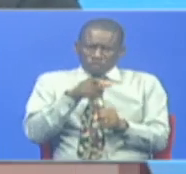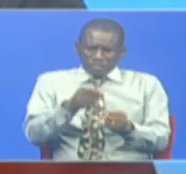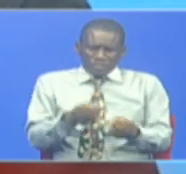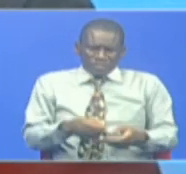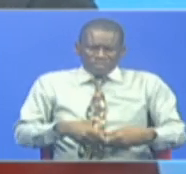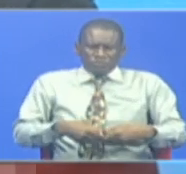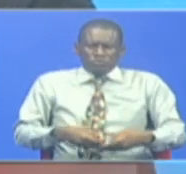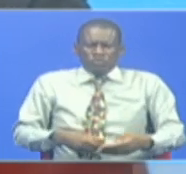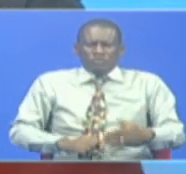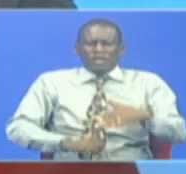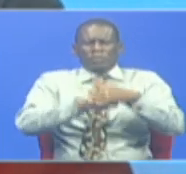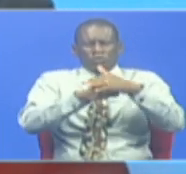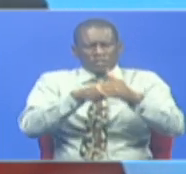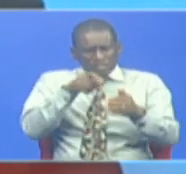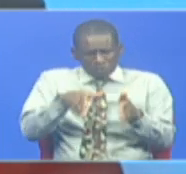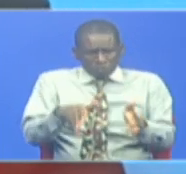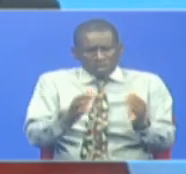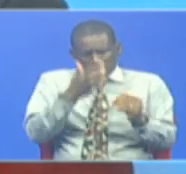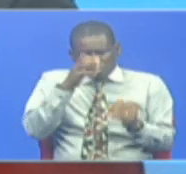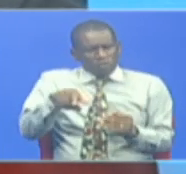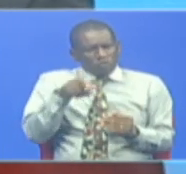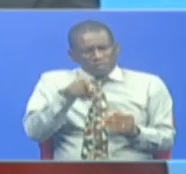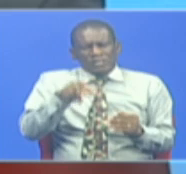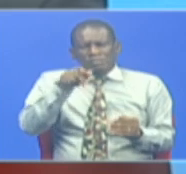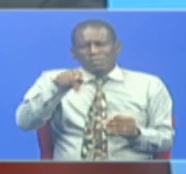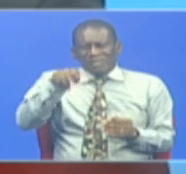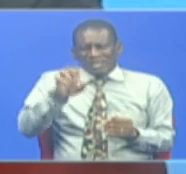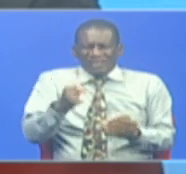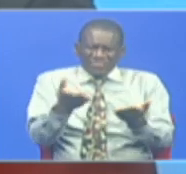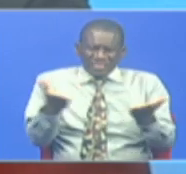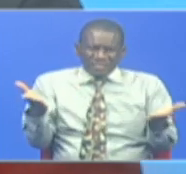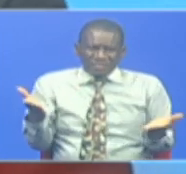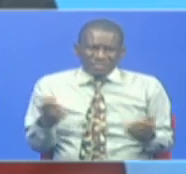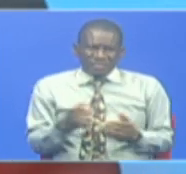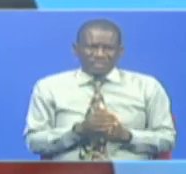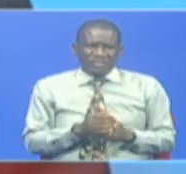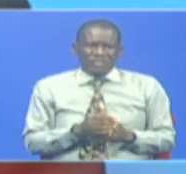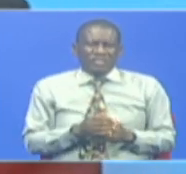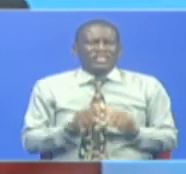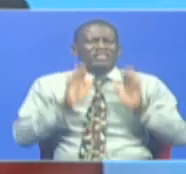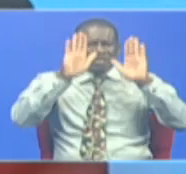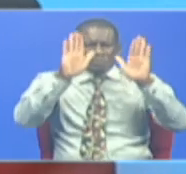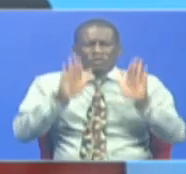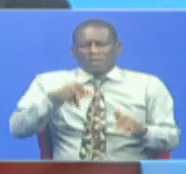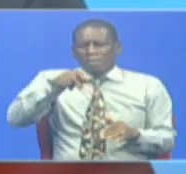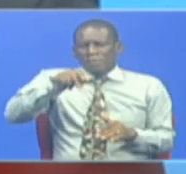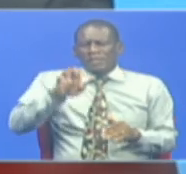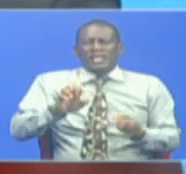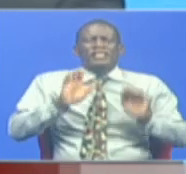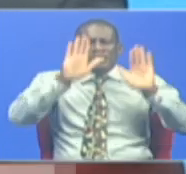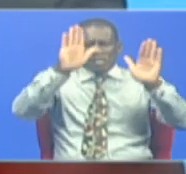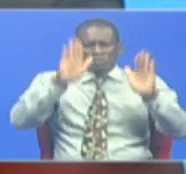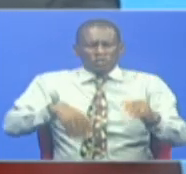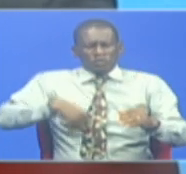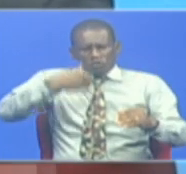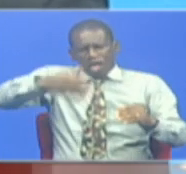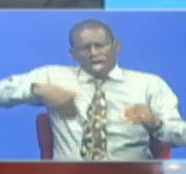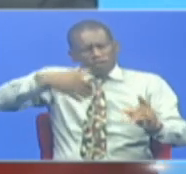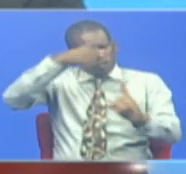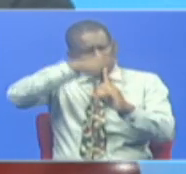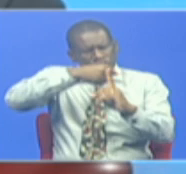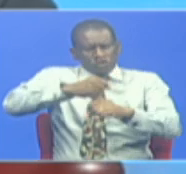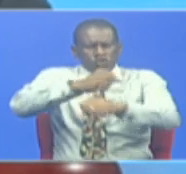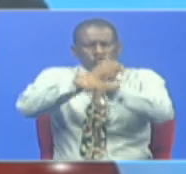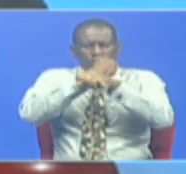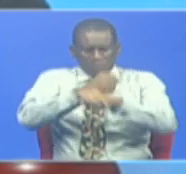point because this PPE equipment is critical to the day-to-day fight to protect